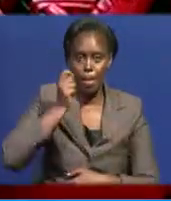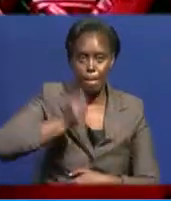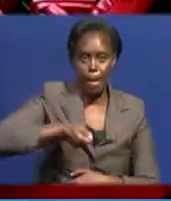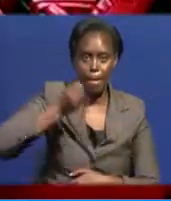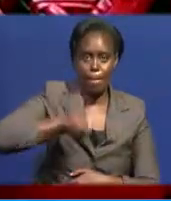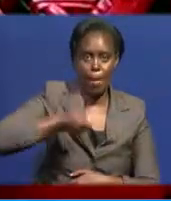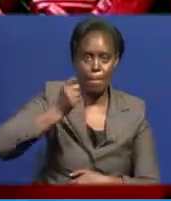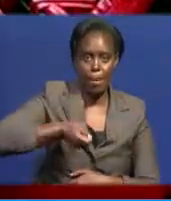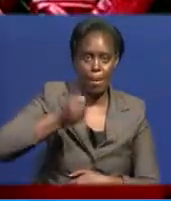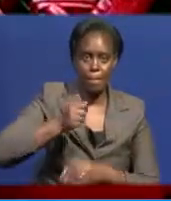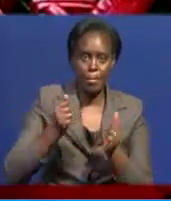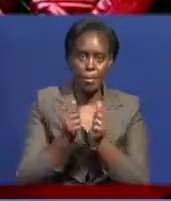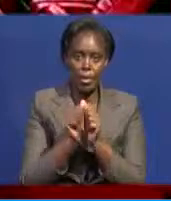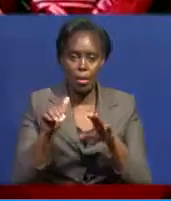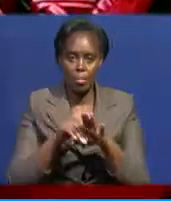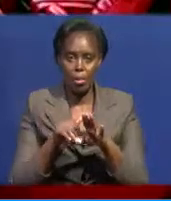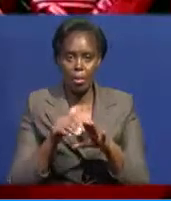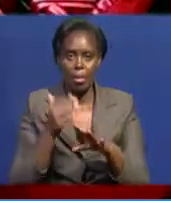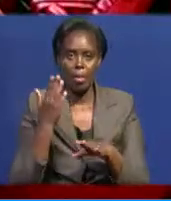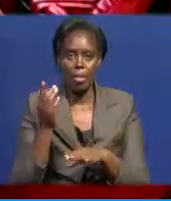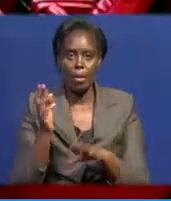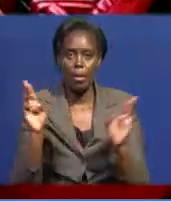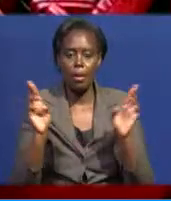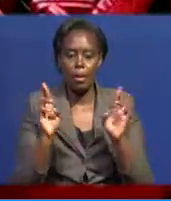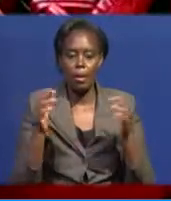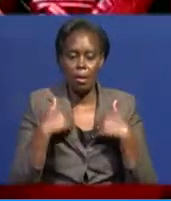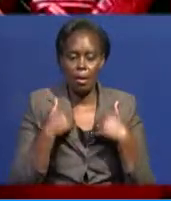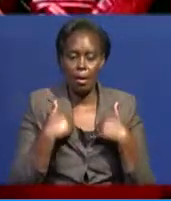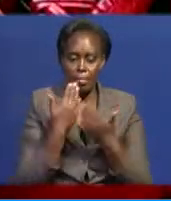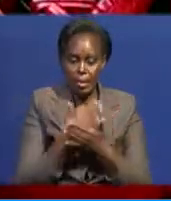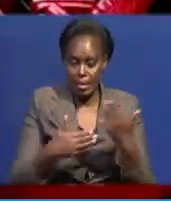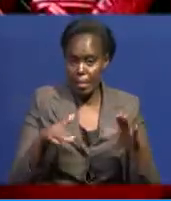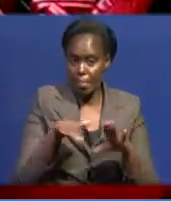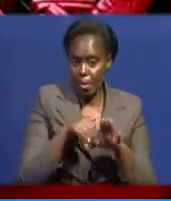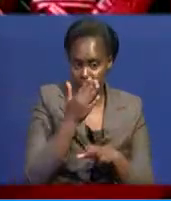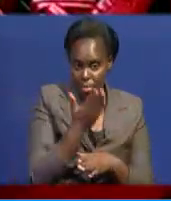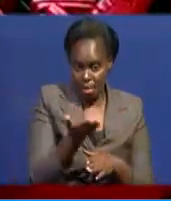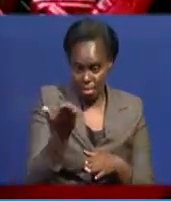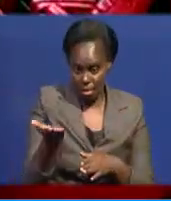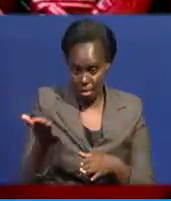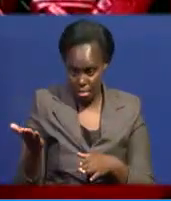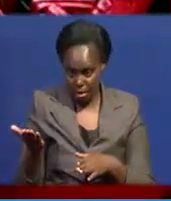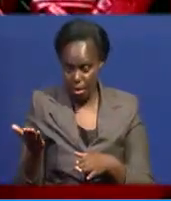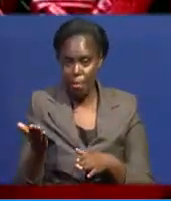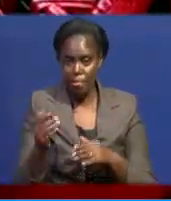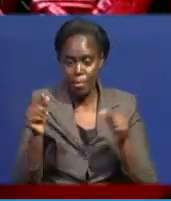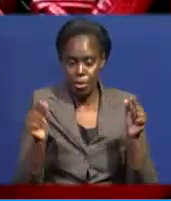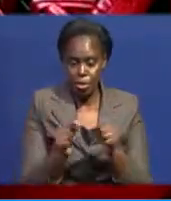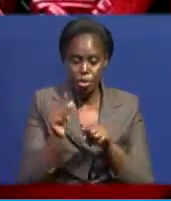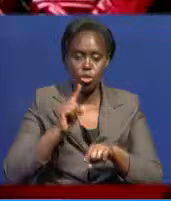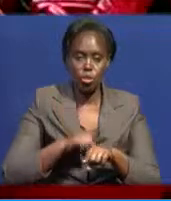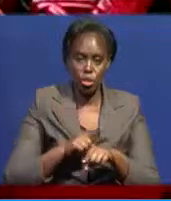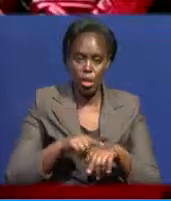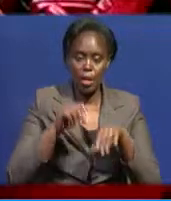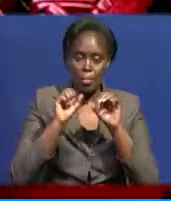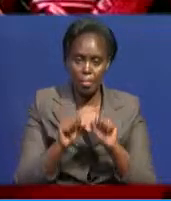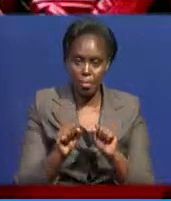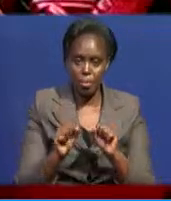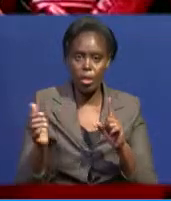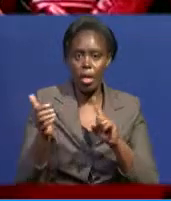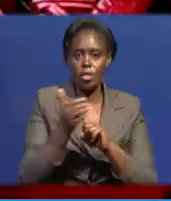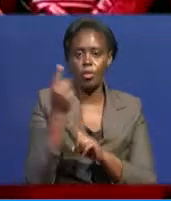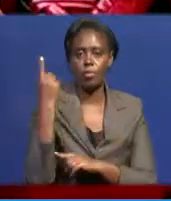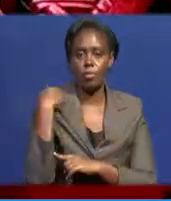to walk in. Already we have members inside the chambers, and in a short time, of course, that number will be achieved. But back to